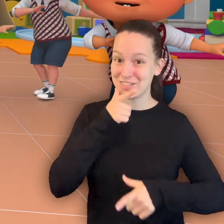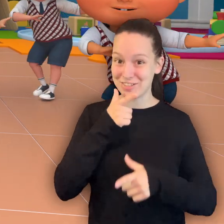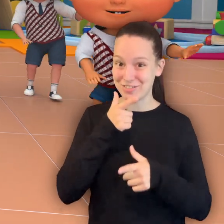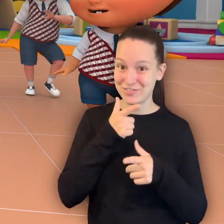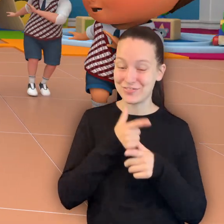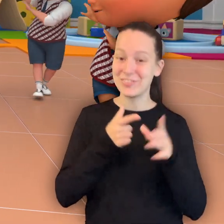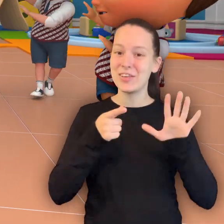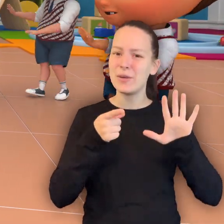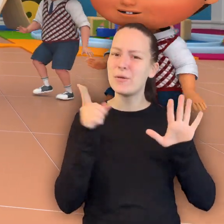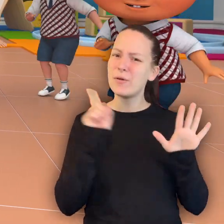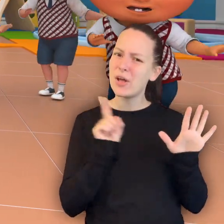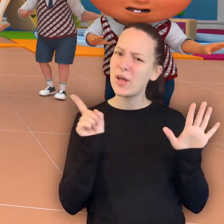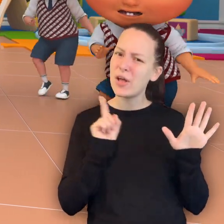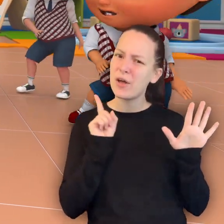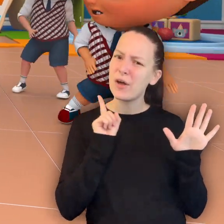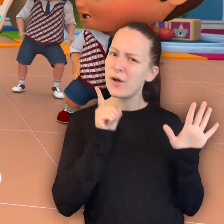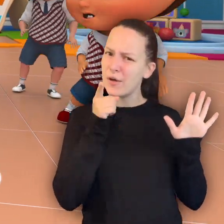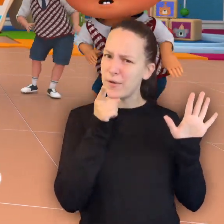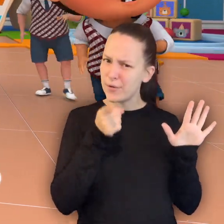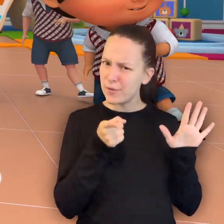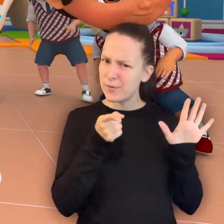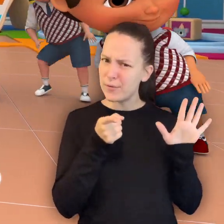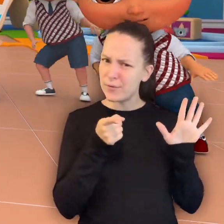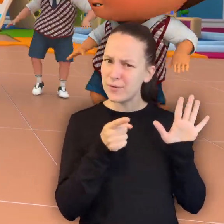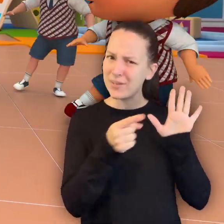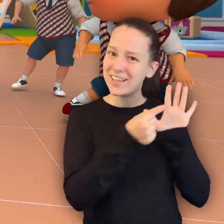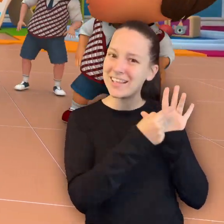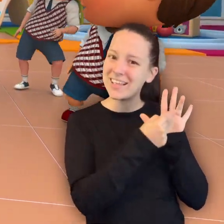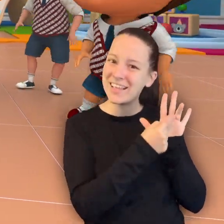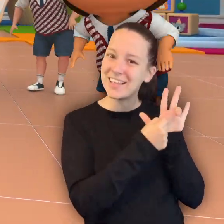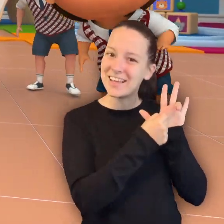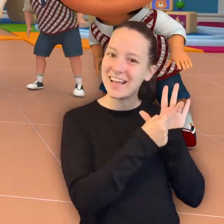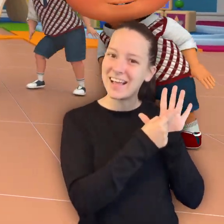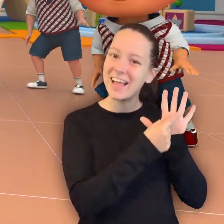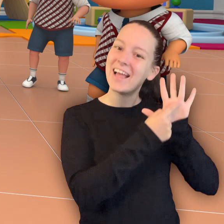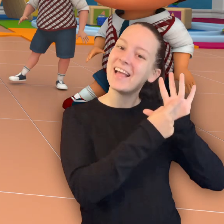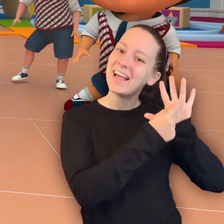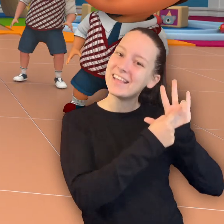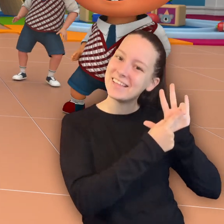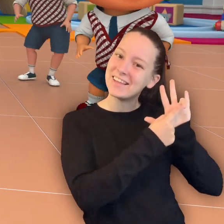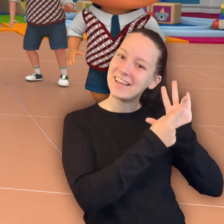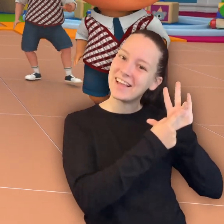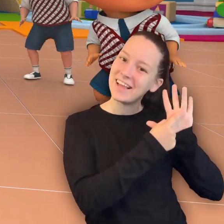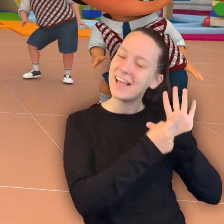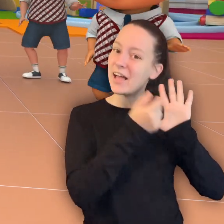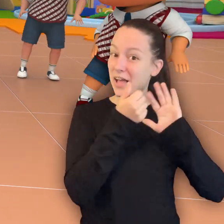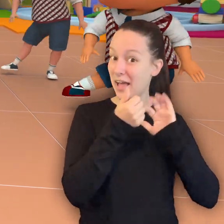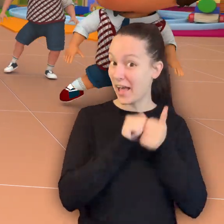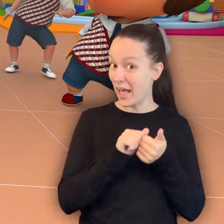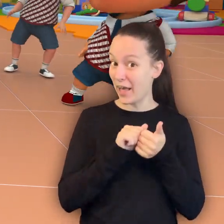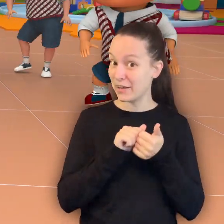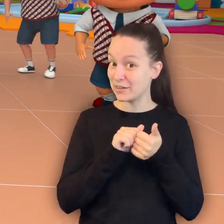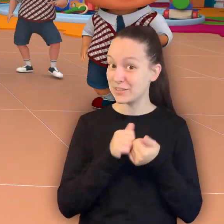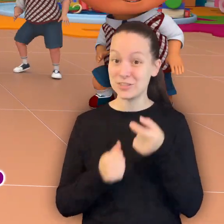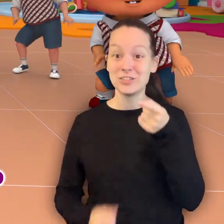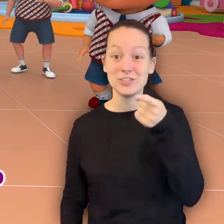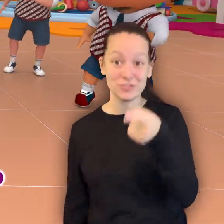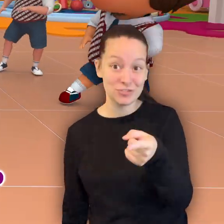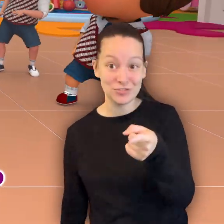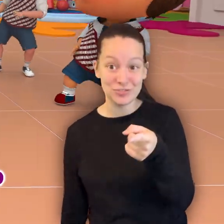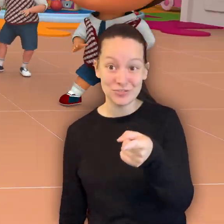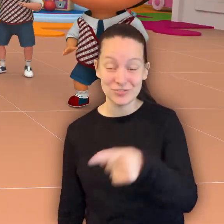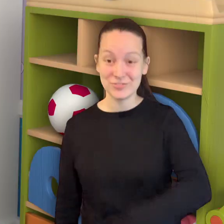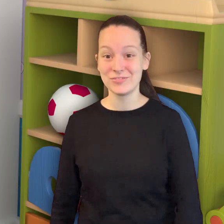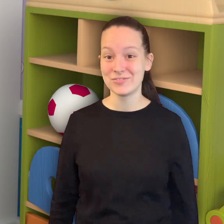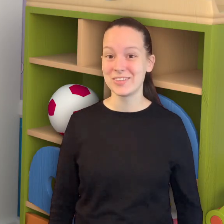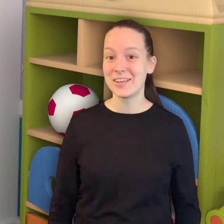finger, sister finger, where are you? Here I am, here I am, how do